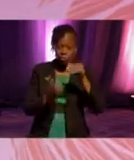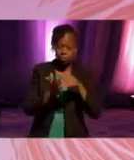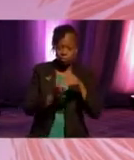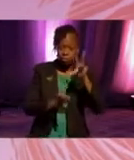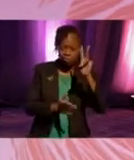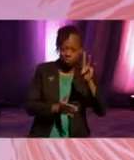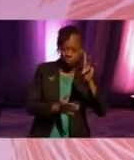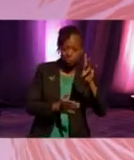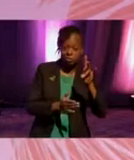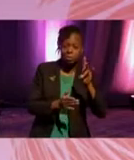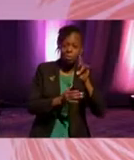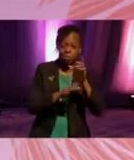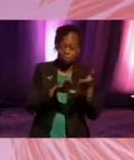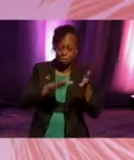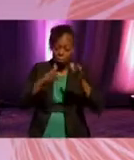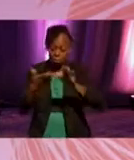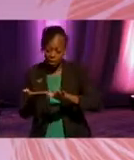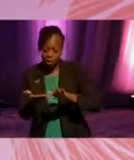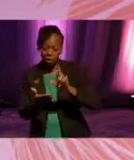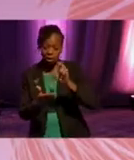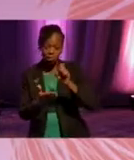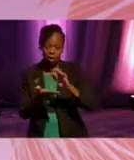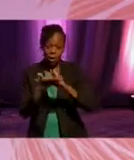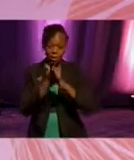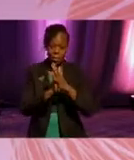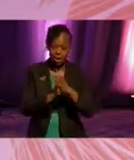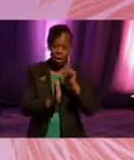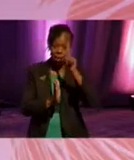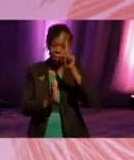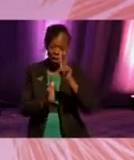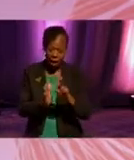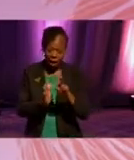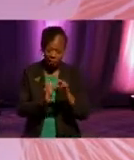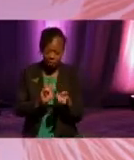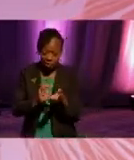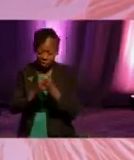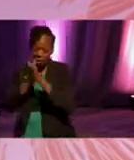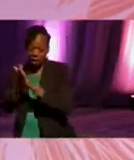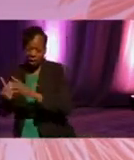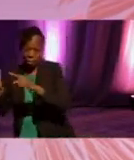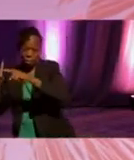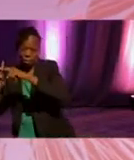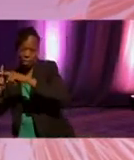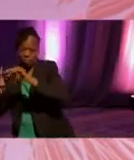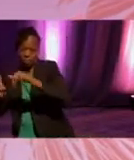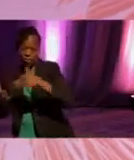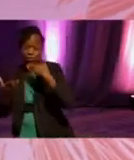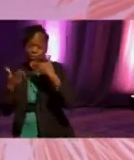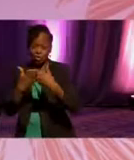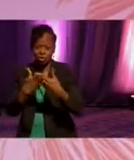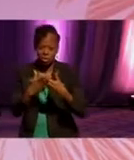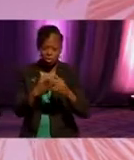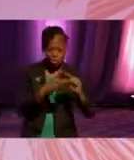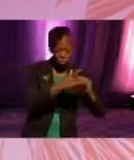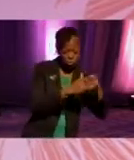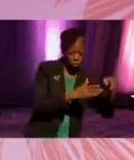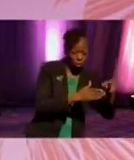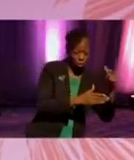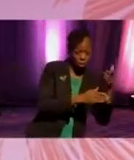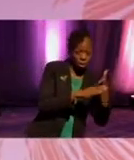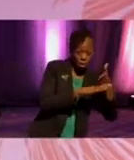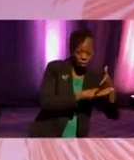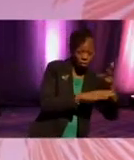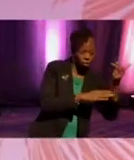rates be halved to the positive, and that's a good thing. So where we were at over 13